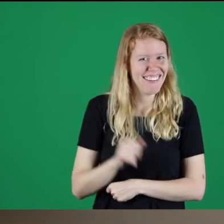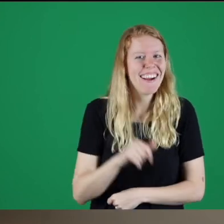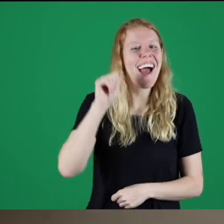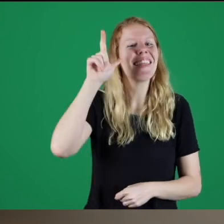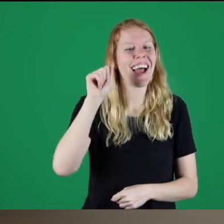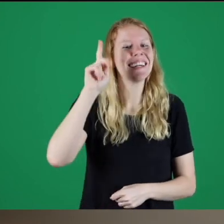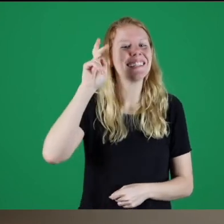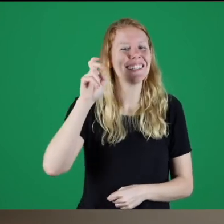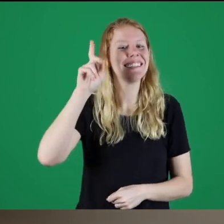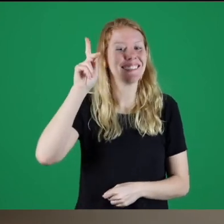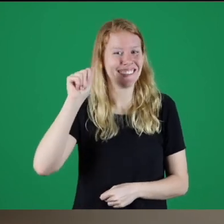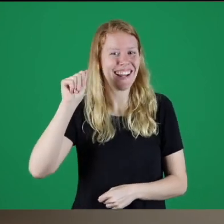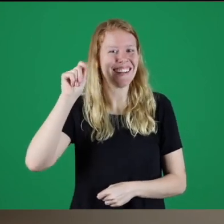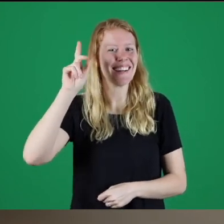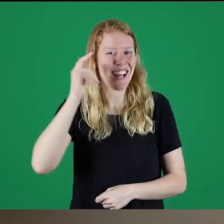alaleka Jaliada,